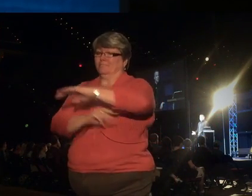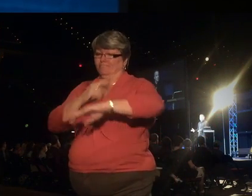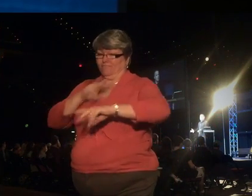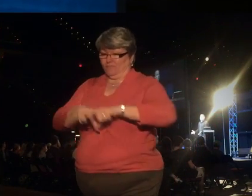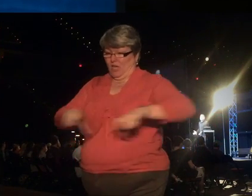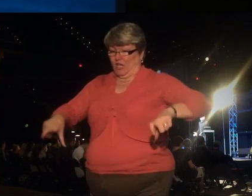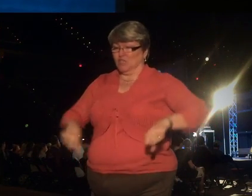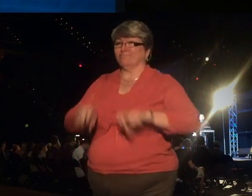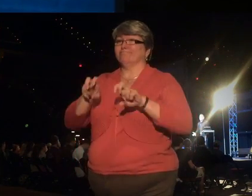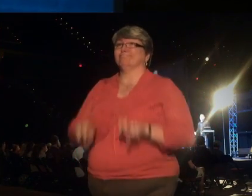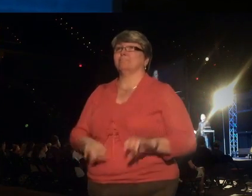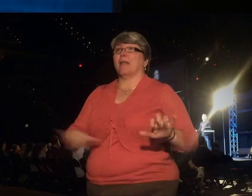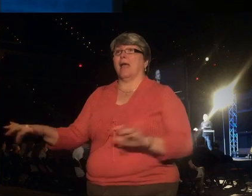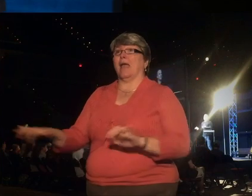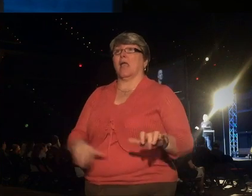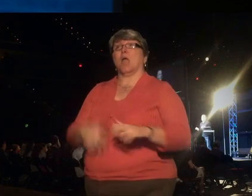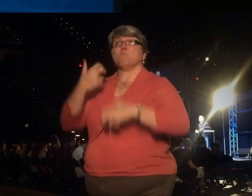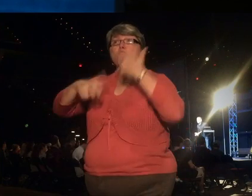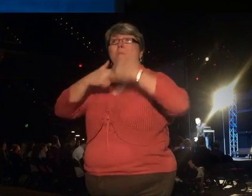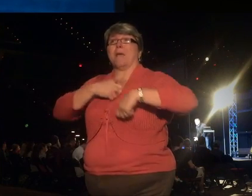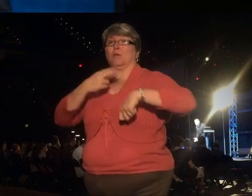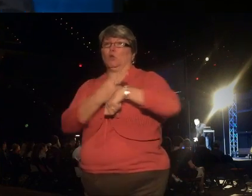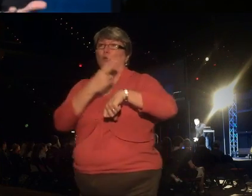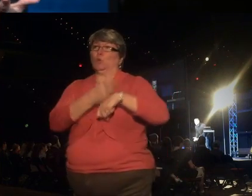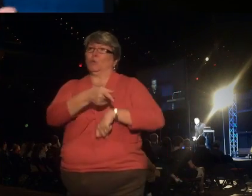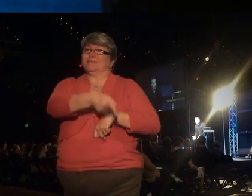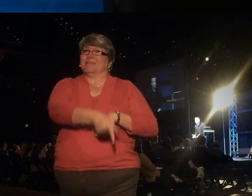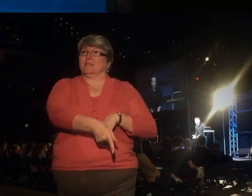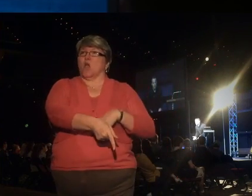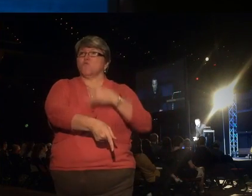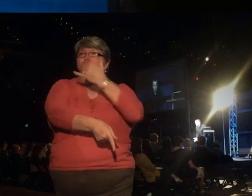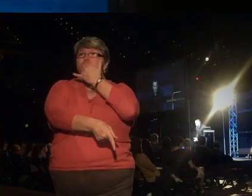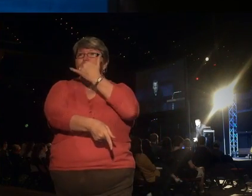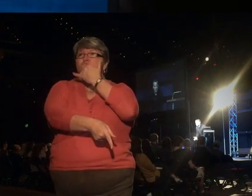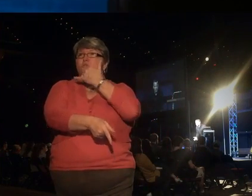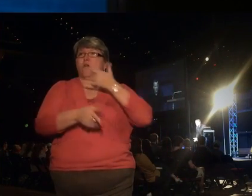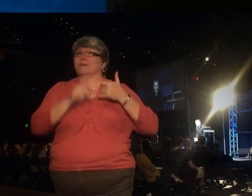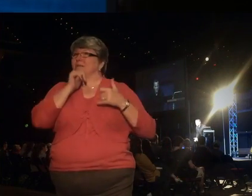bench. The problem was I was trying to use it